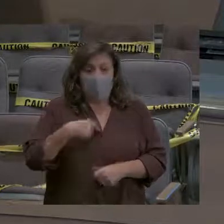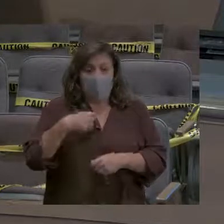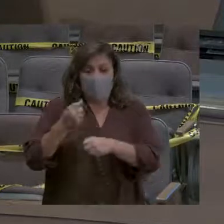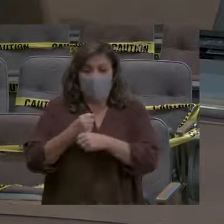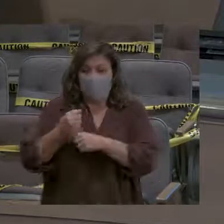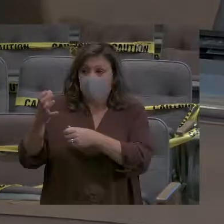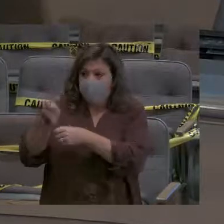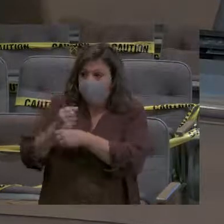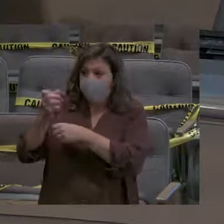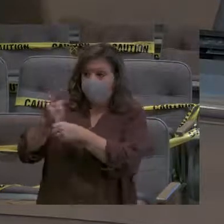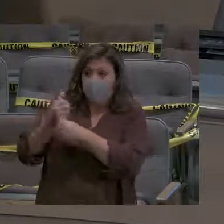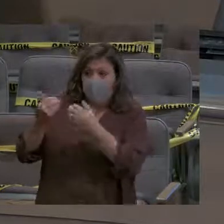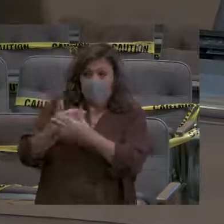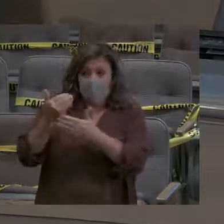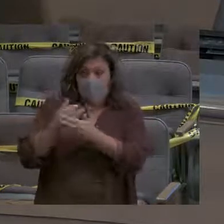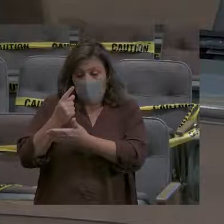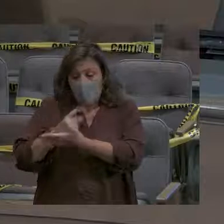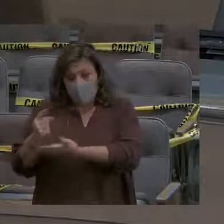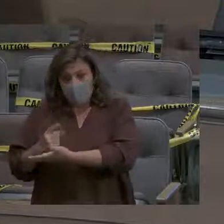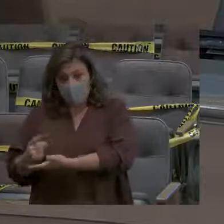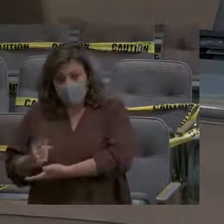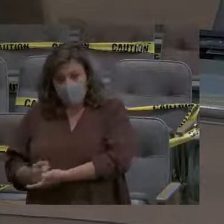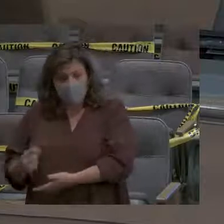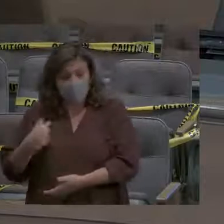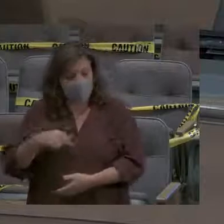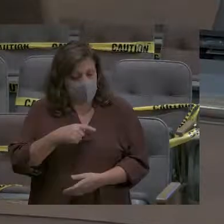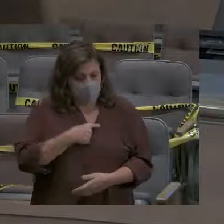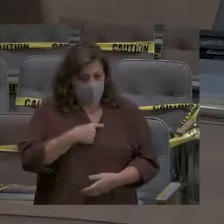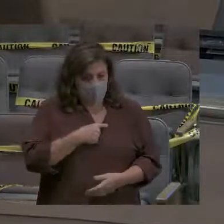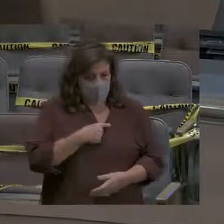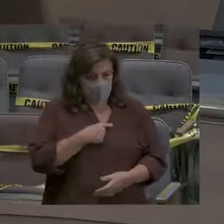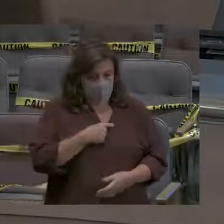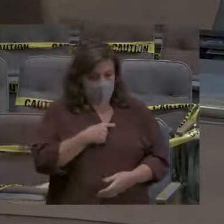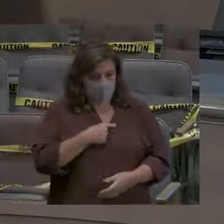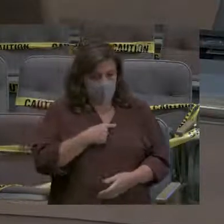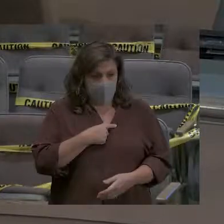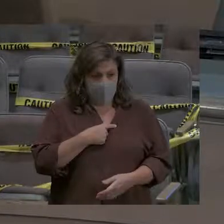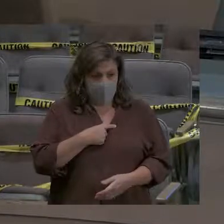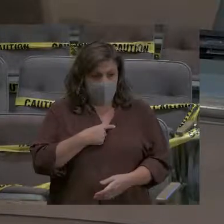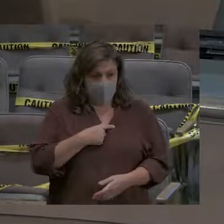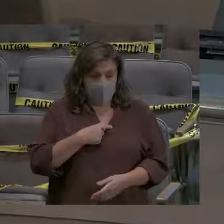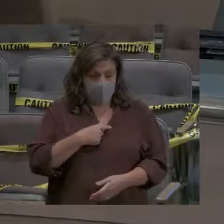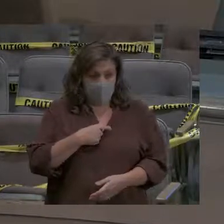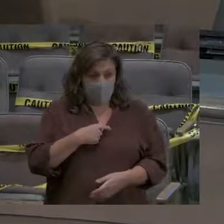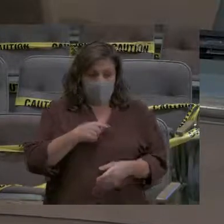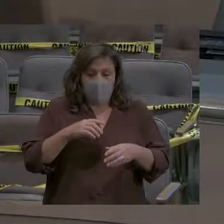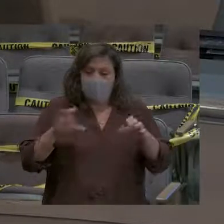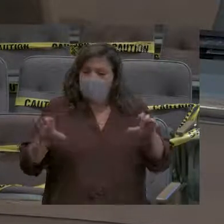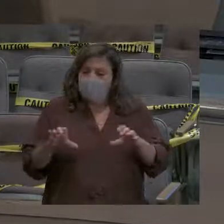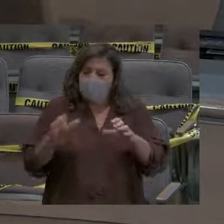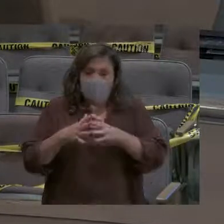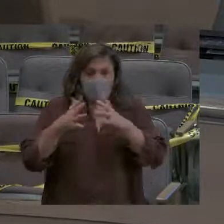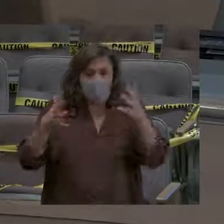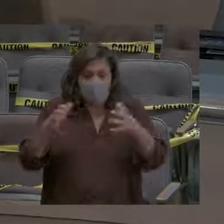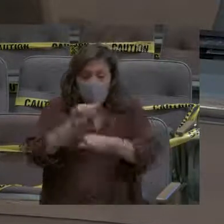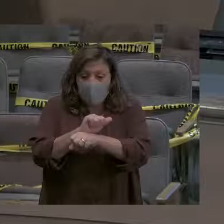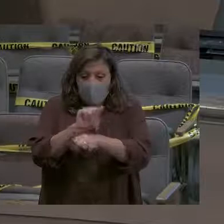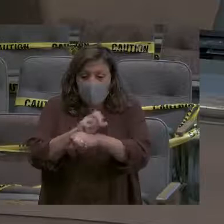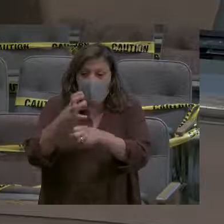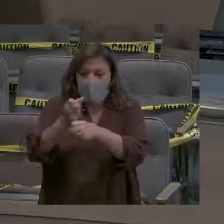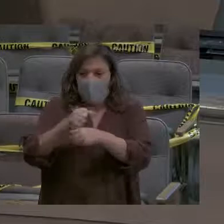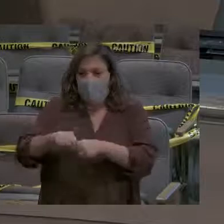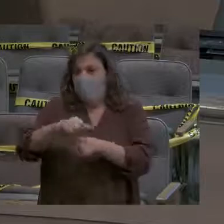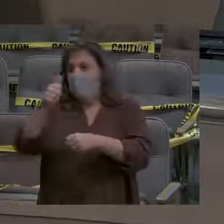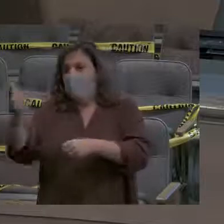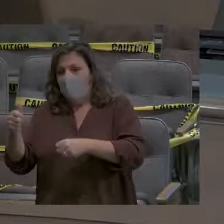week. We just went to extraordinary means to bring on another test to expand our